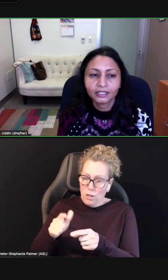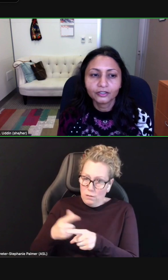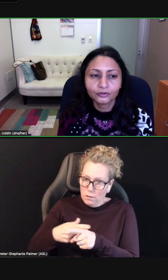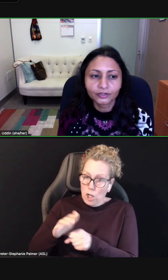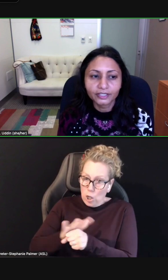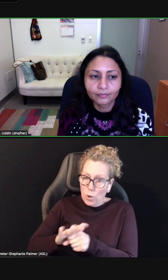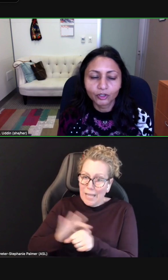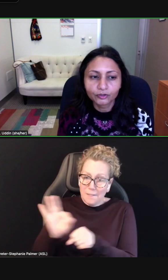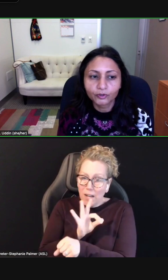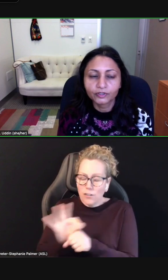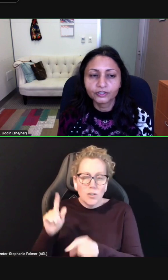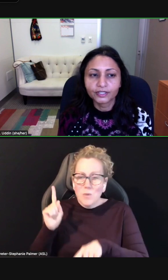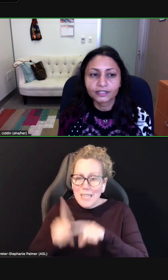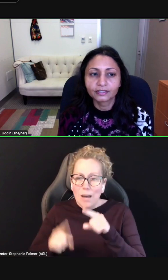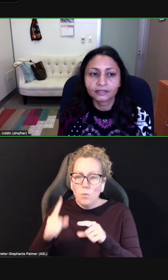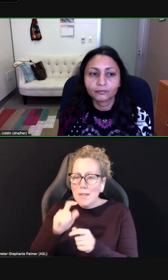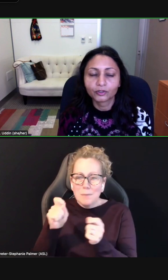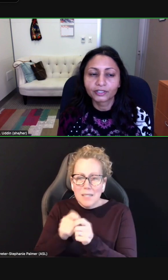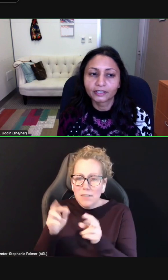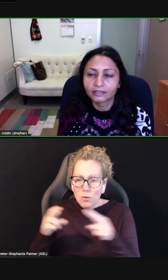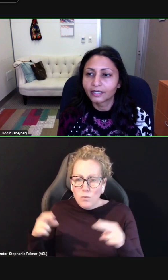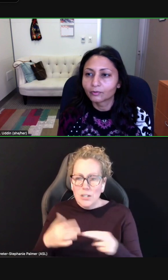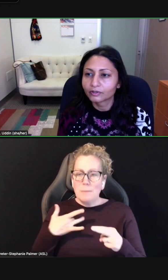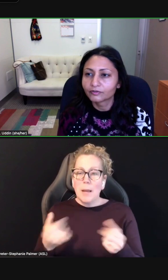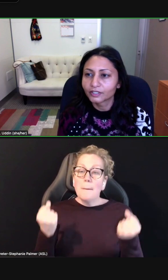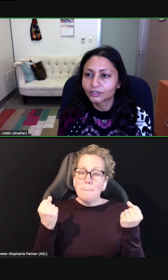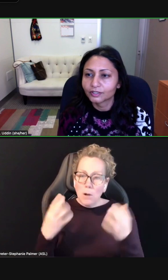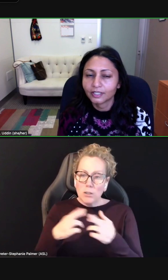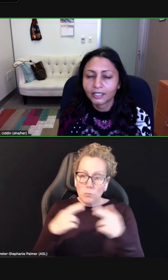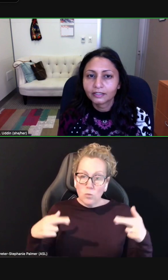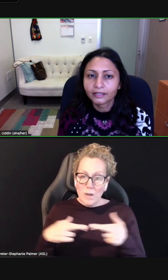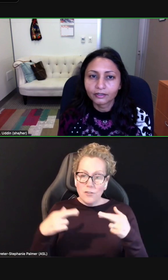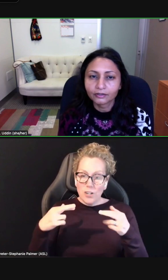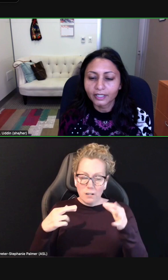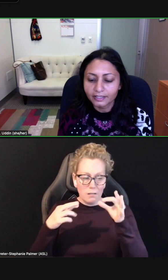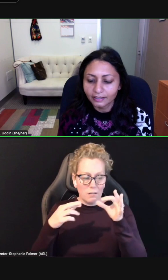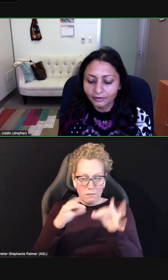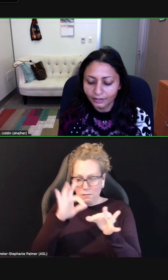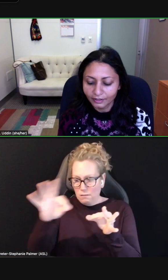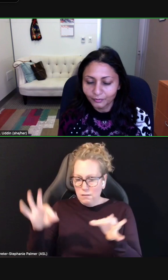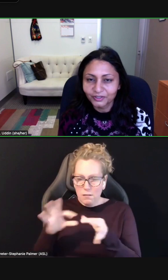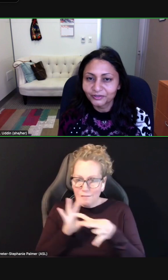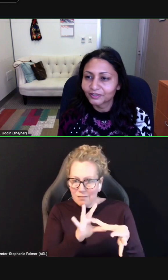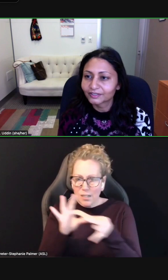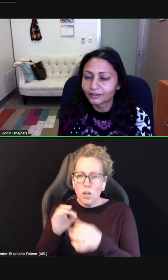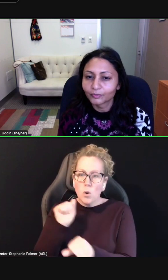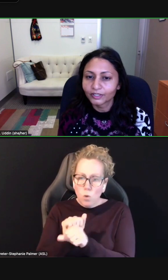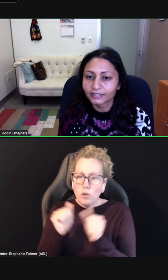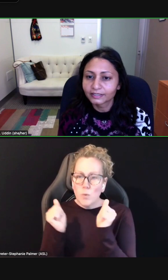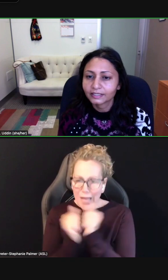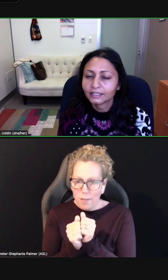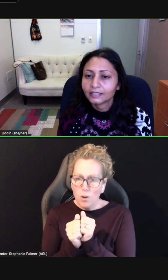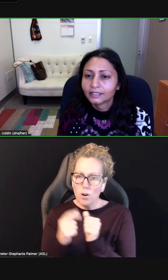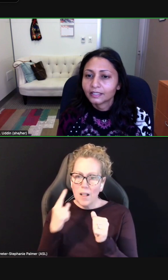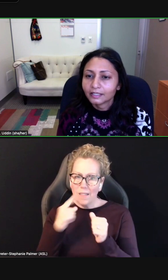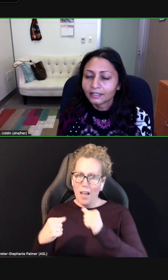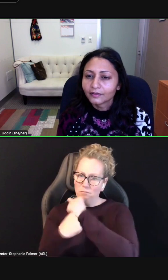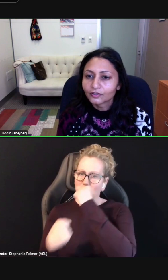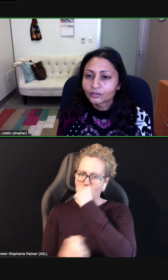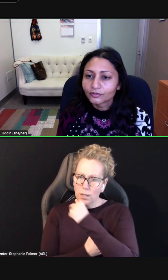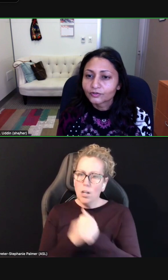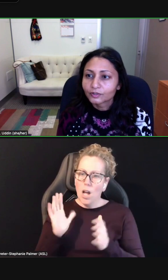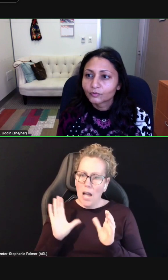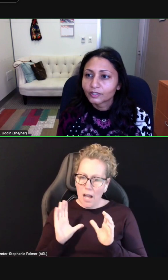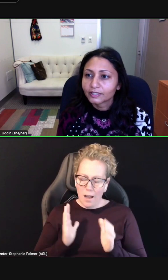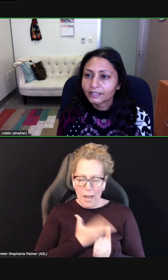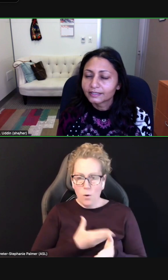but usually it's multiple regions and working in a networked fashion that underlies anything that we do that's complex. And I think